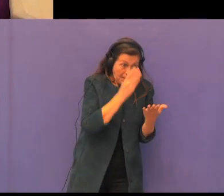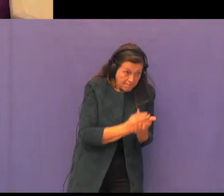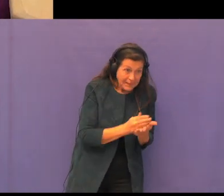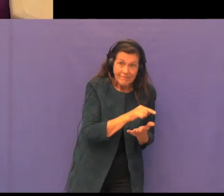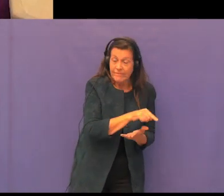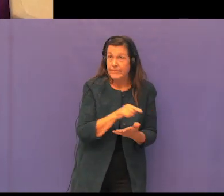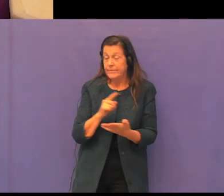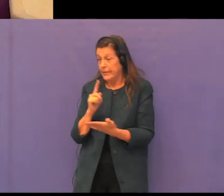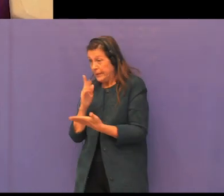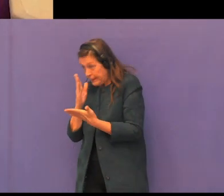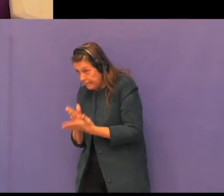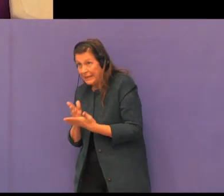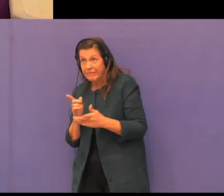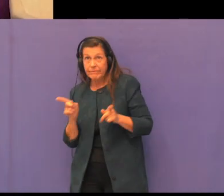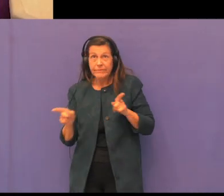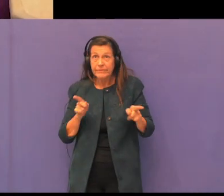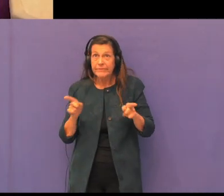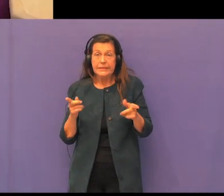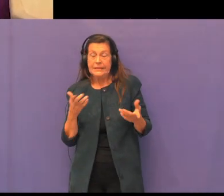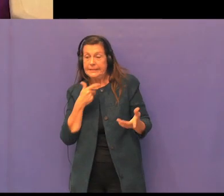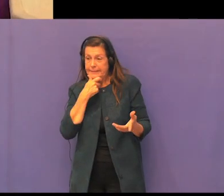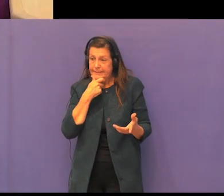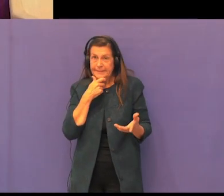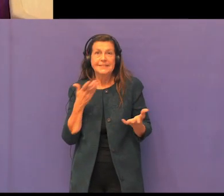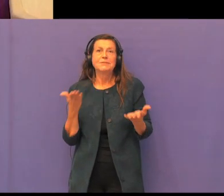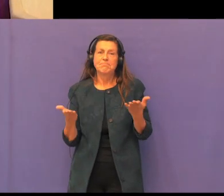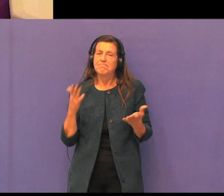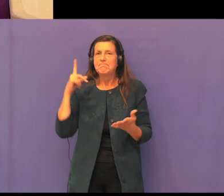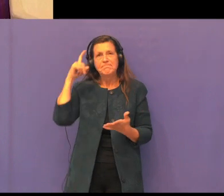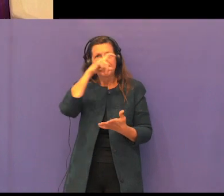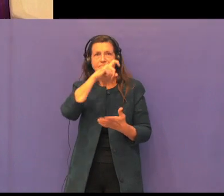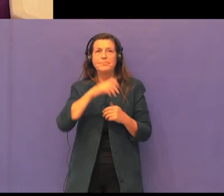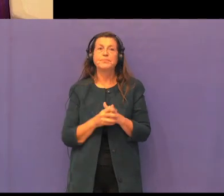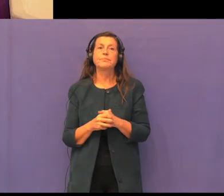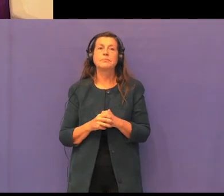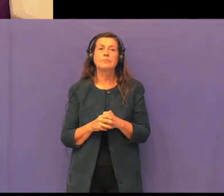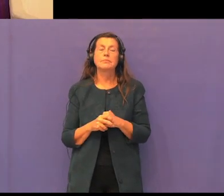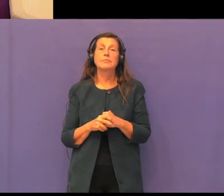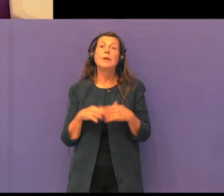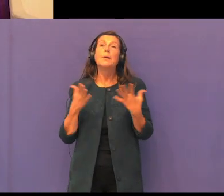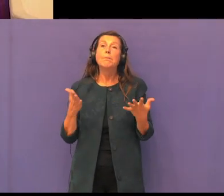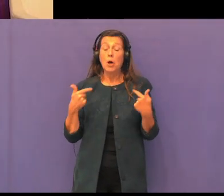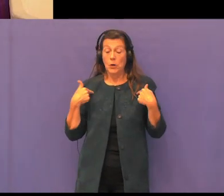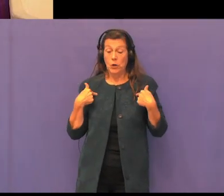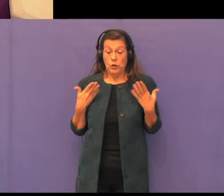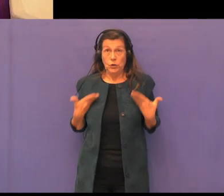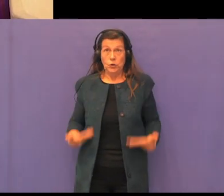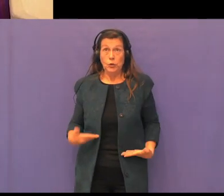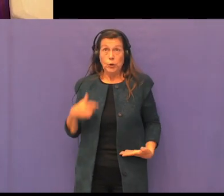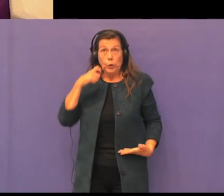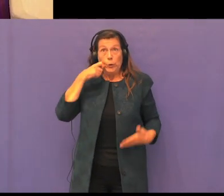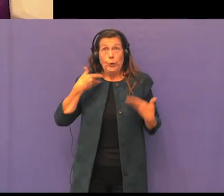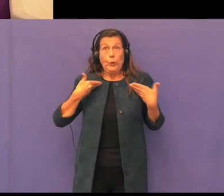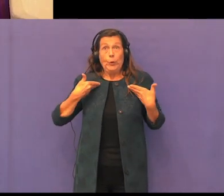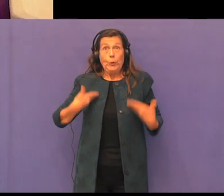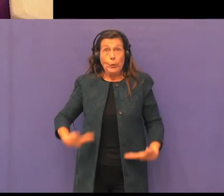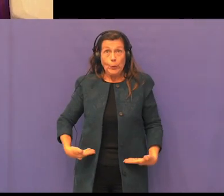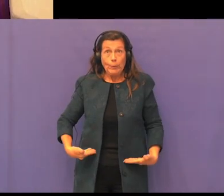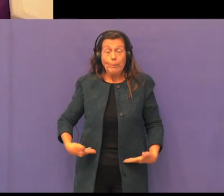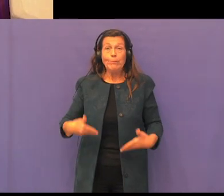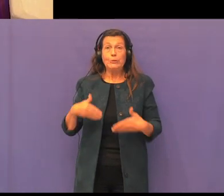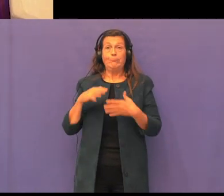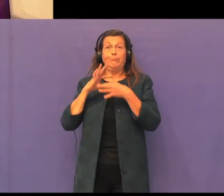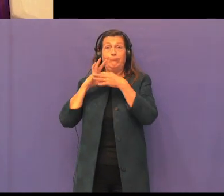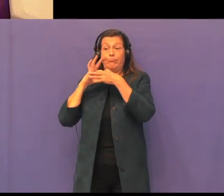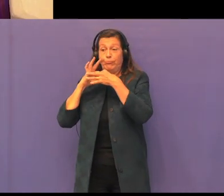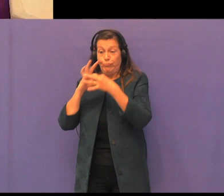translation comes into the picture in terms of for me, it's more in terms of the